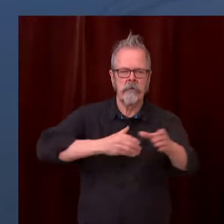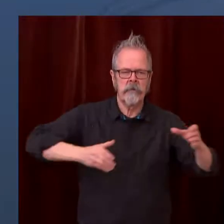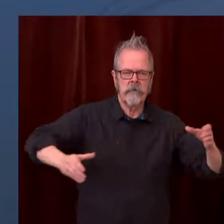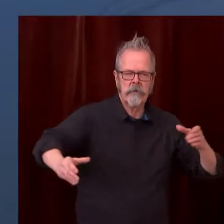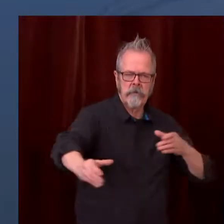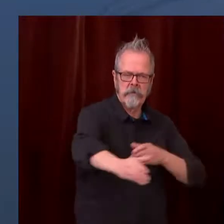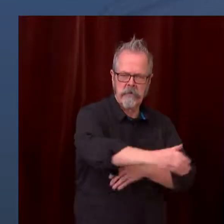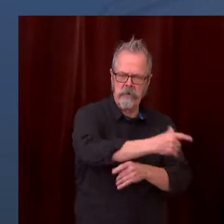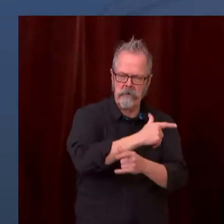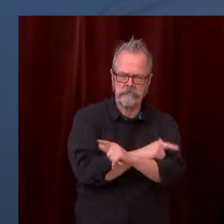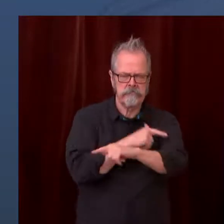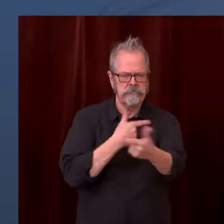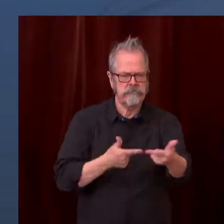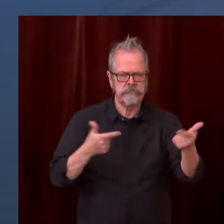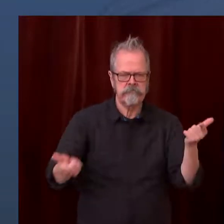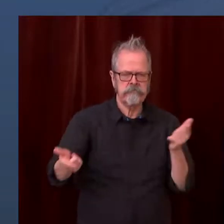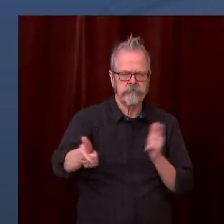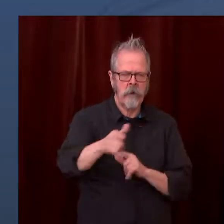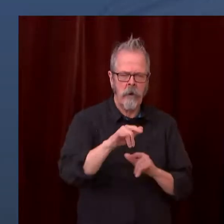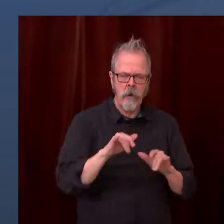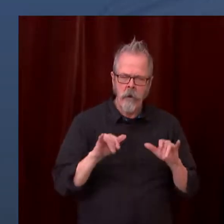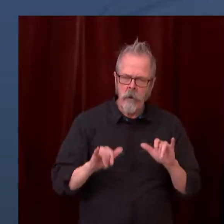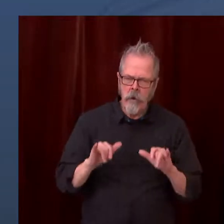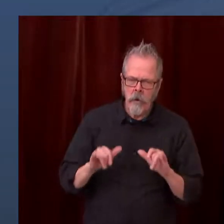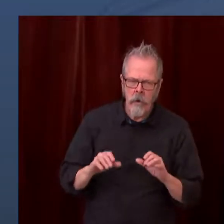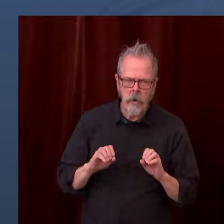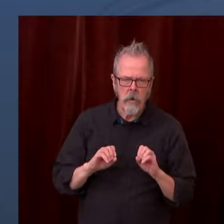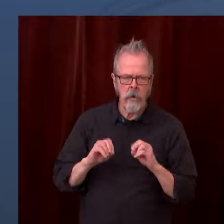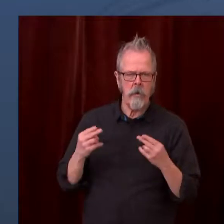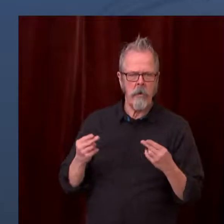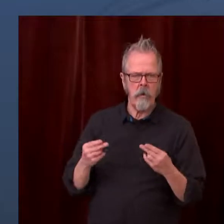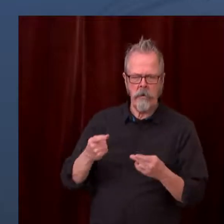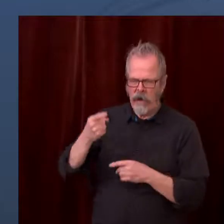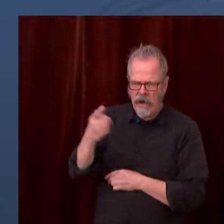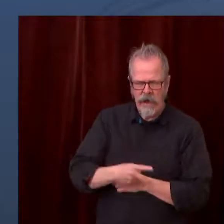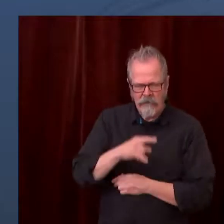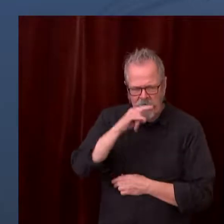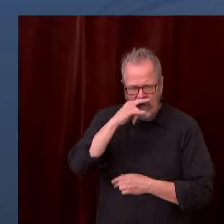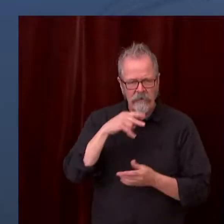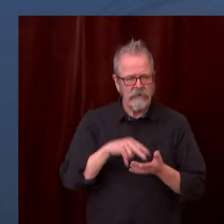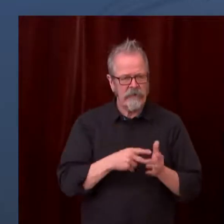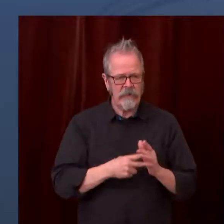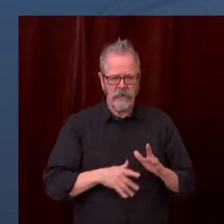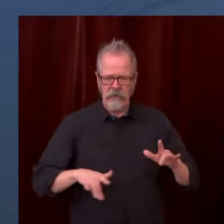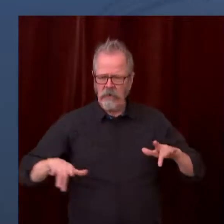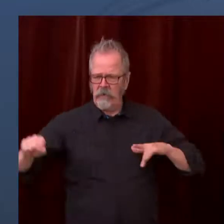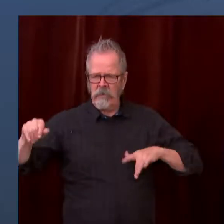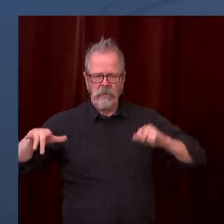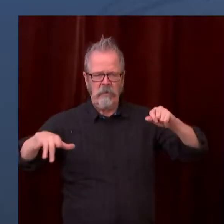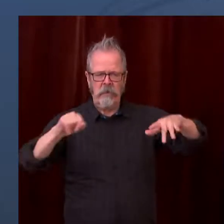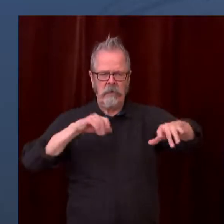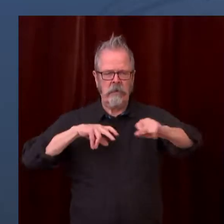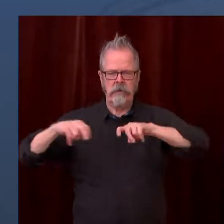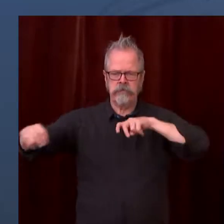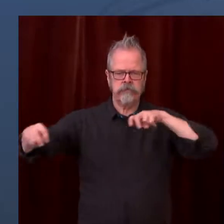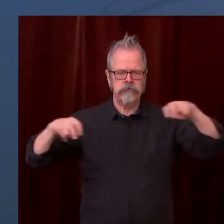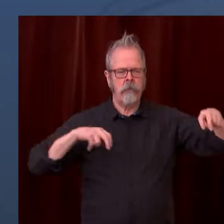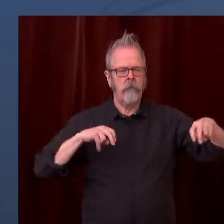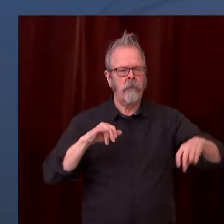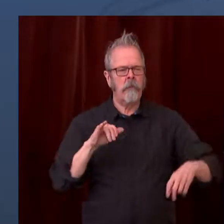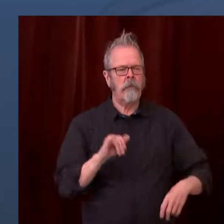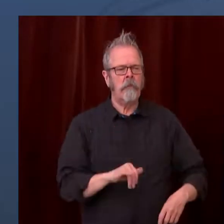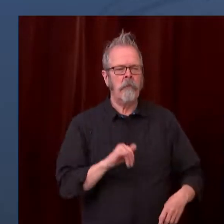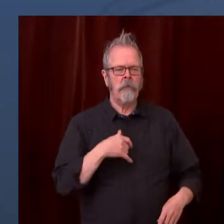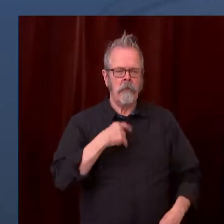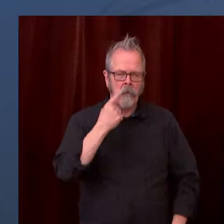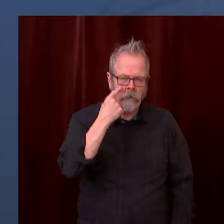see and experience success in the elementary grades, it helps build confidence in the upper grades. but we don't